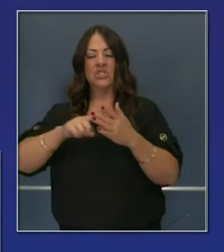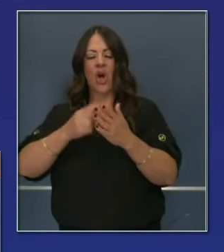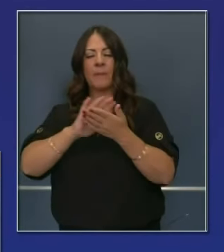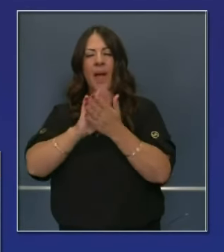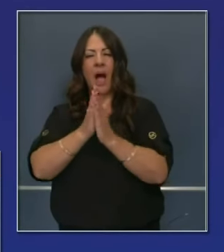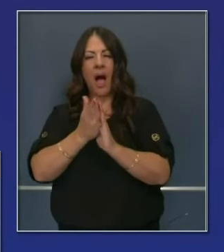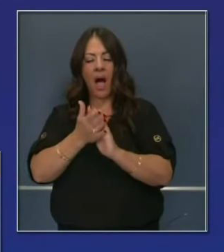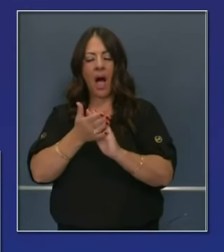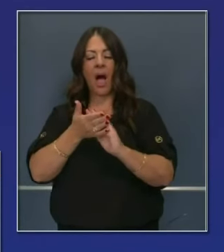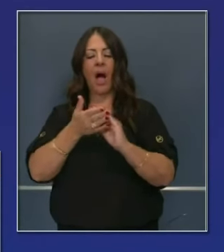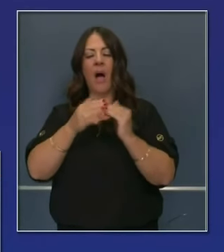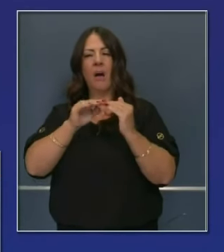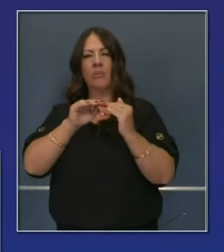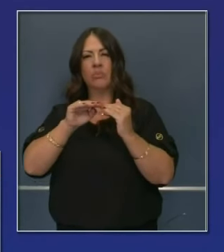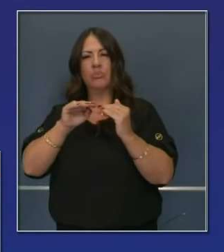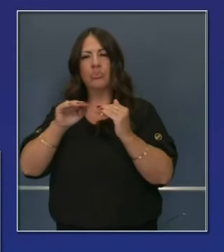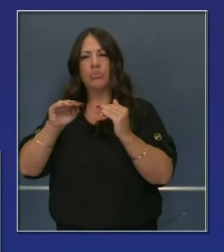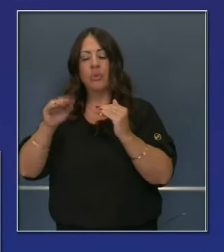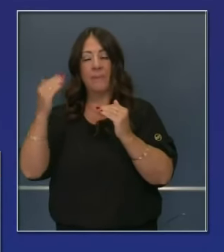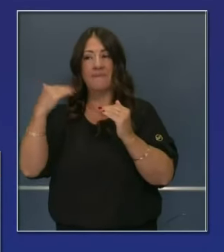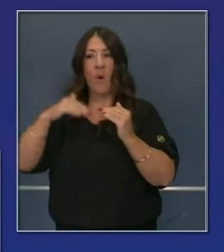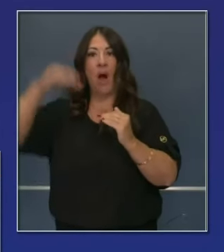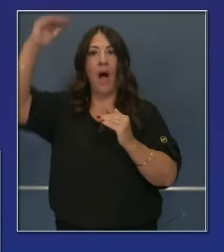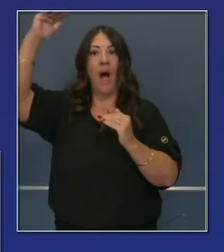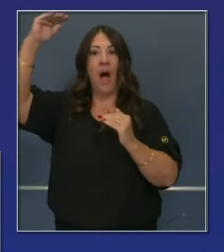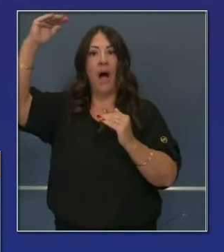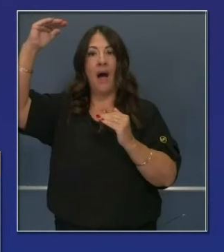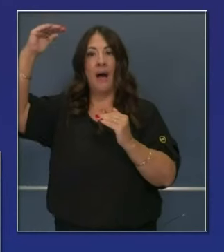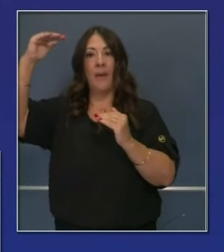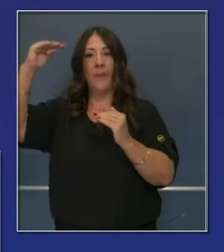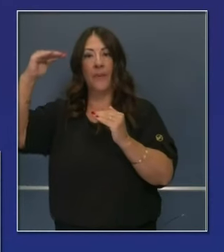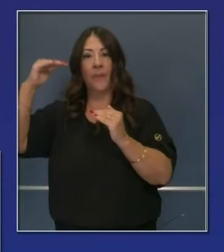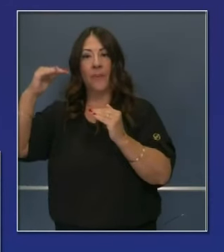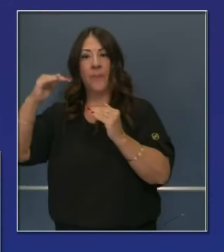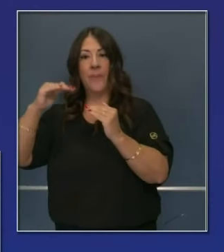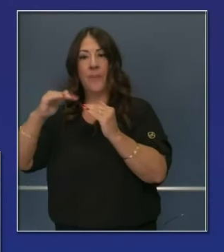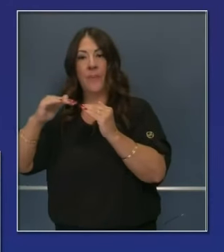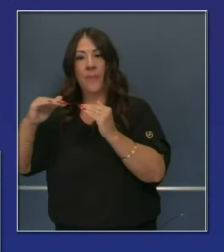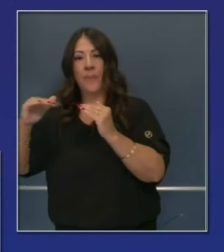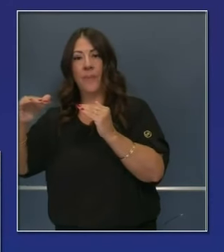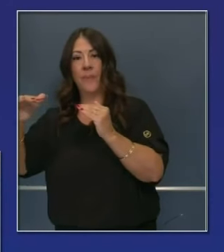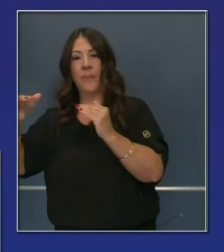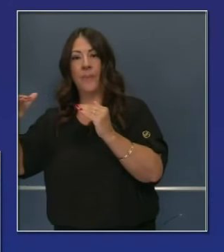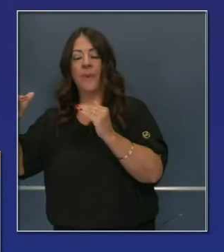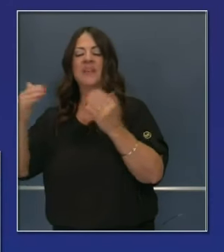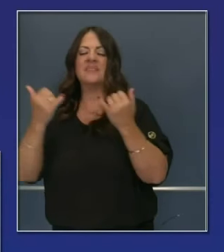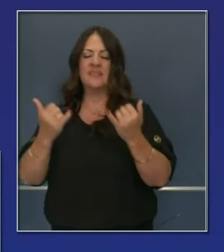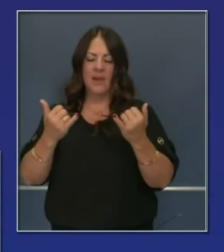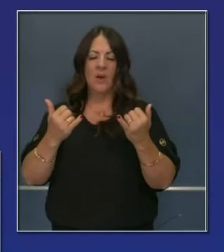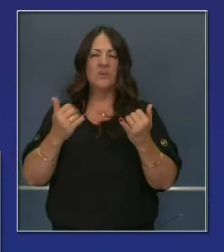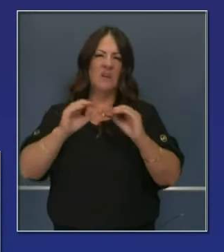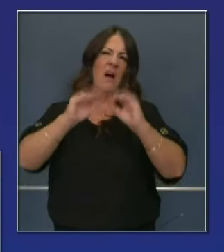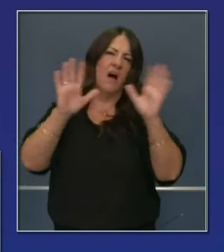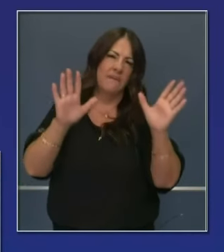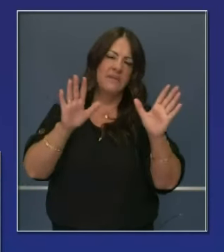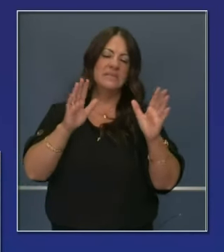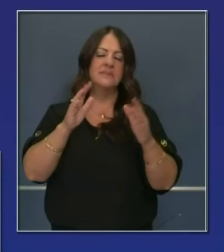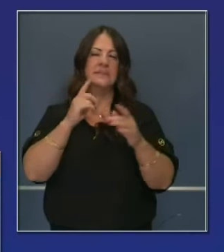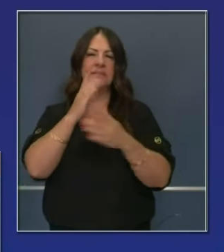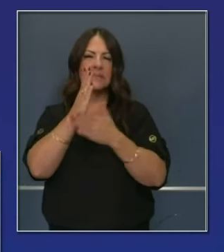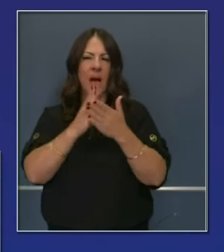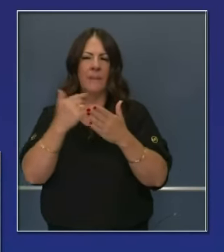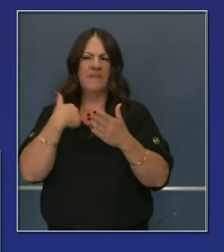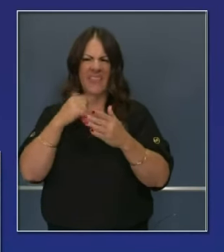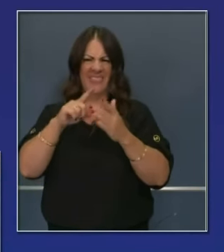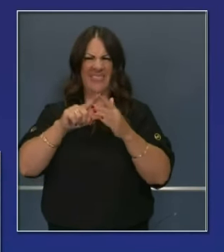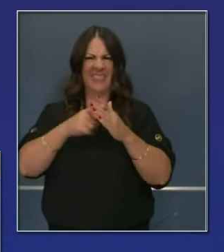Even more interesting and concerning to the extent it is obvious point of concern for all